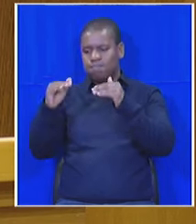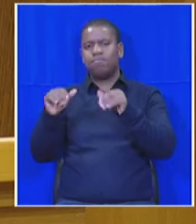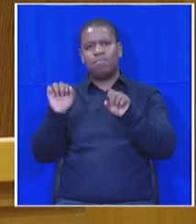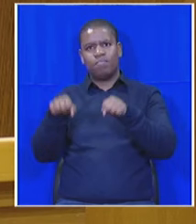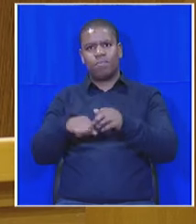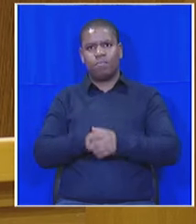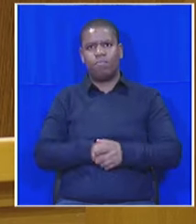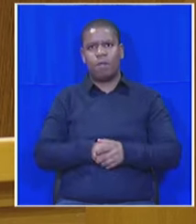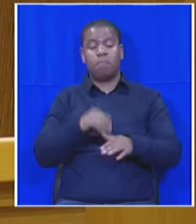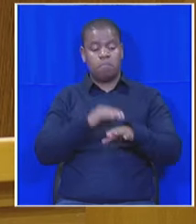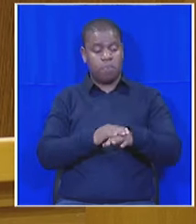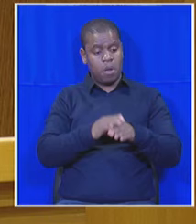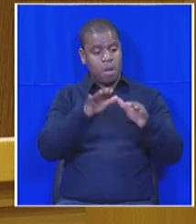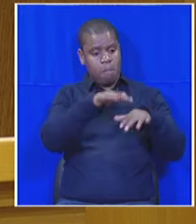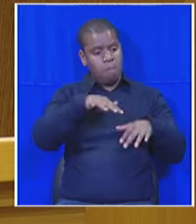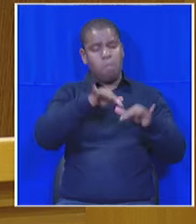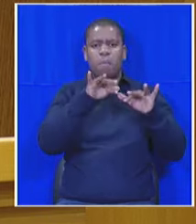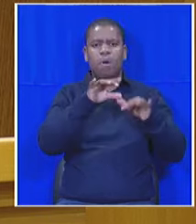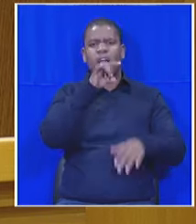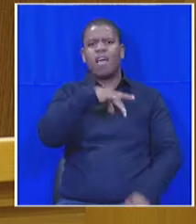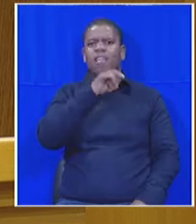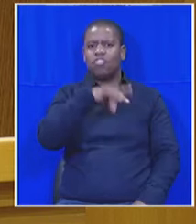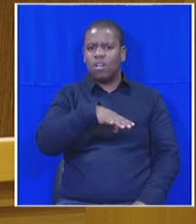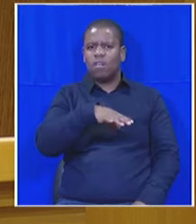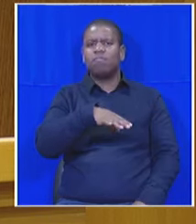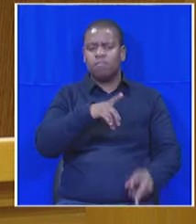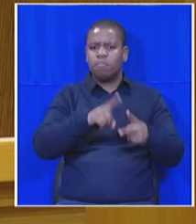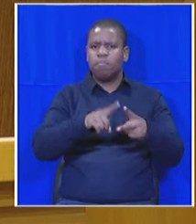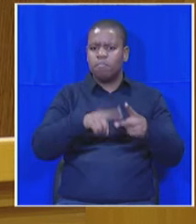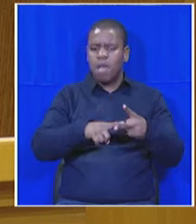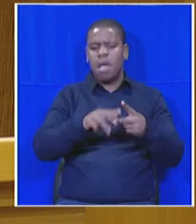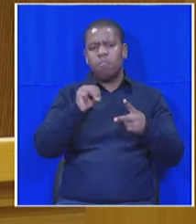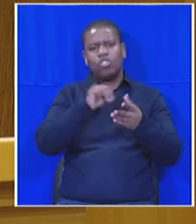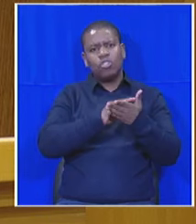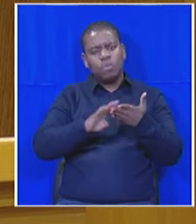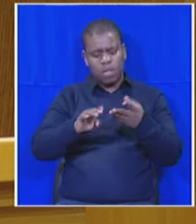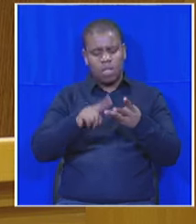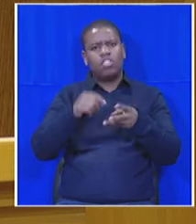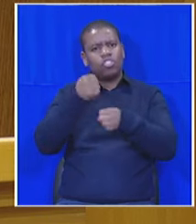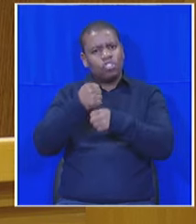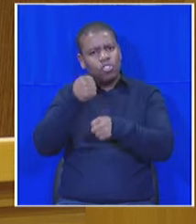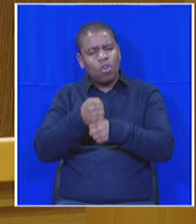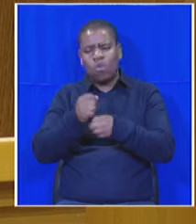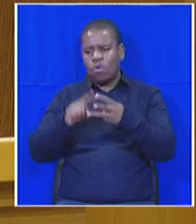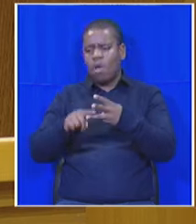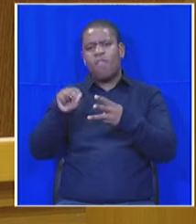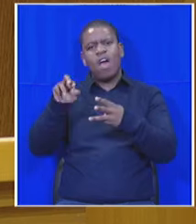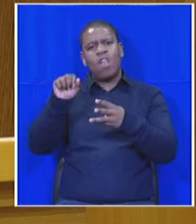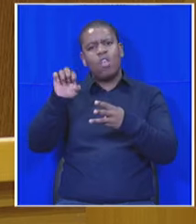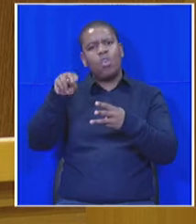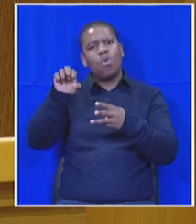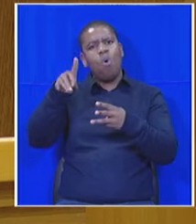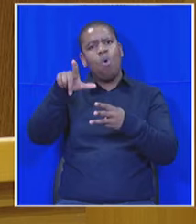This talks to the people of Khayelitsha. This budget talks to the people of Mitchell's Plain, of Seshego, of Nandoni, of